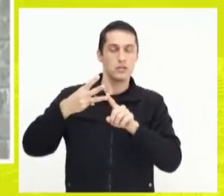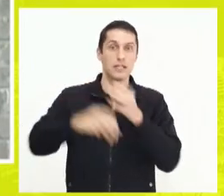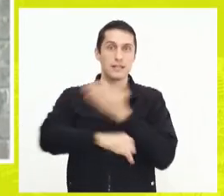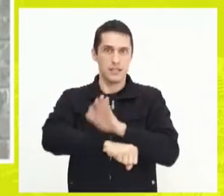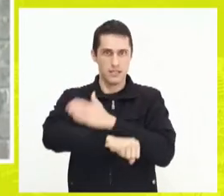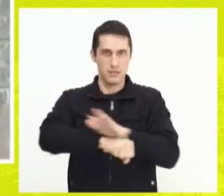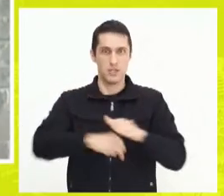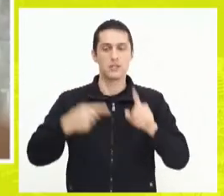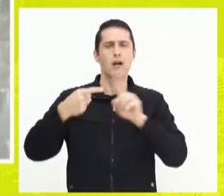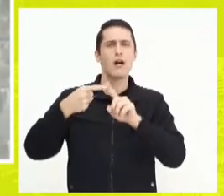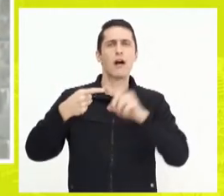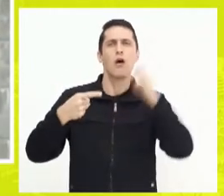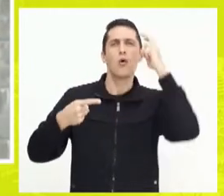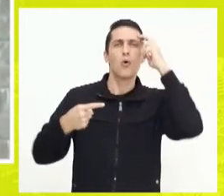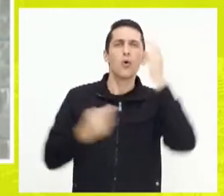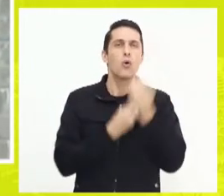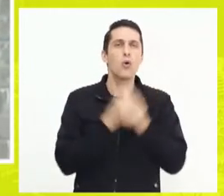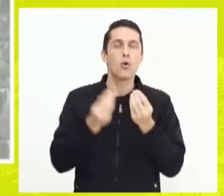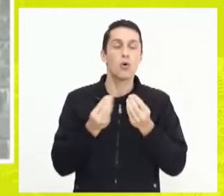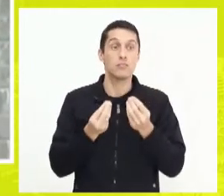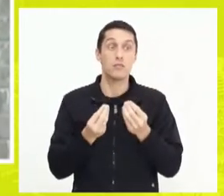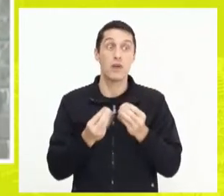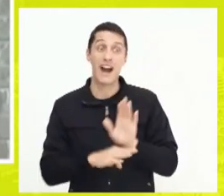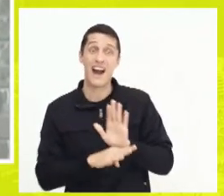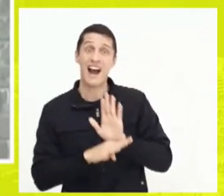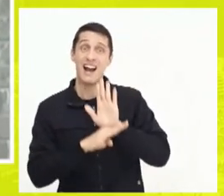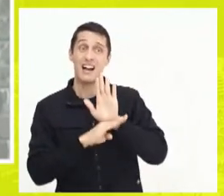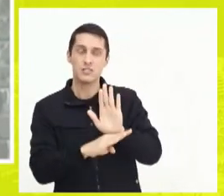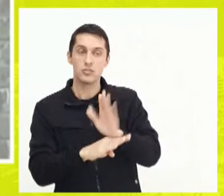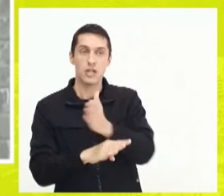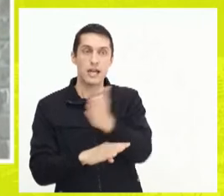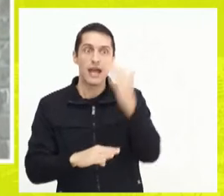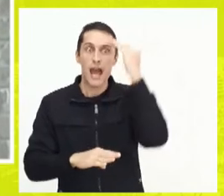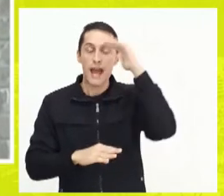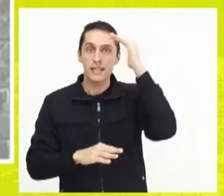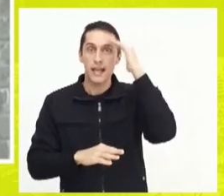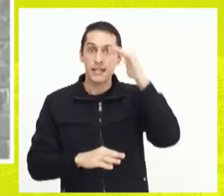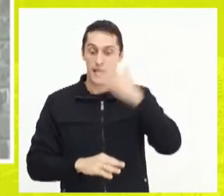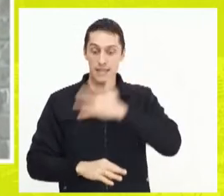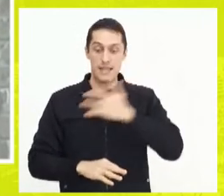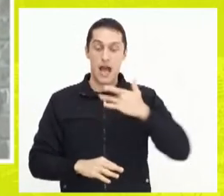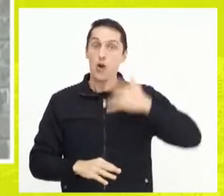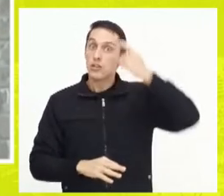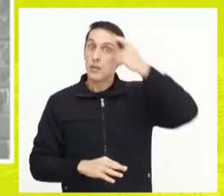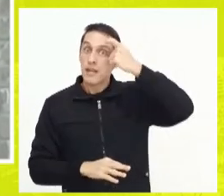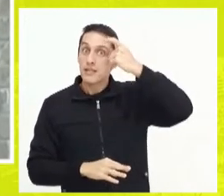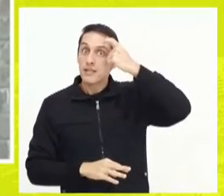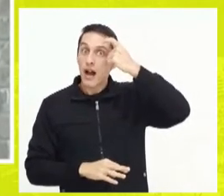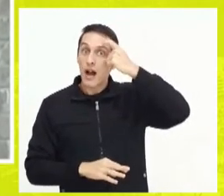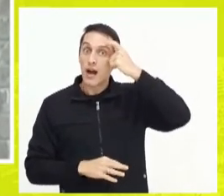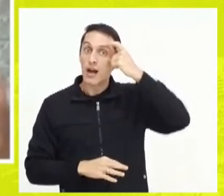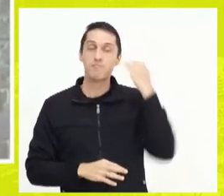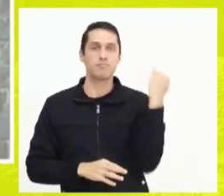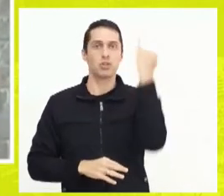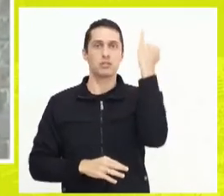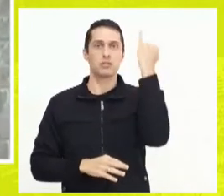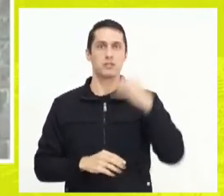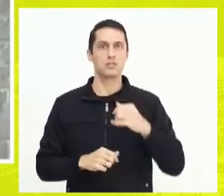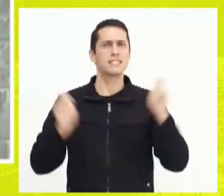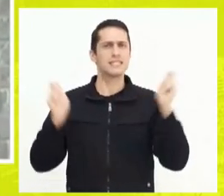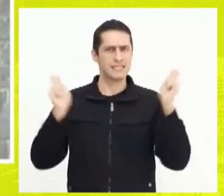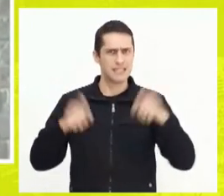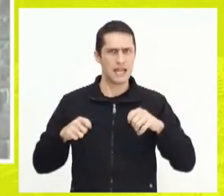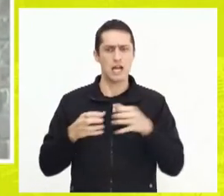the sense of how can we make mental health a priority it is is it possible to make rigorous